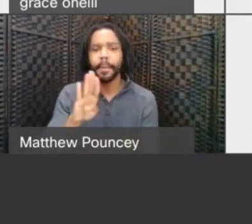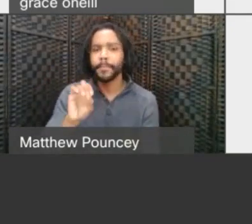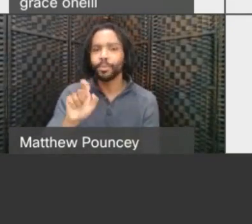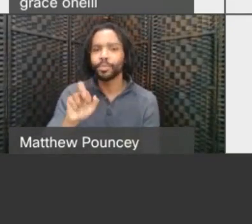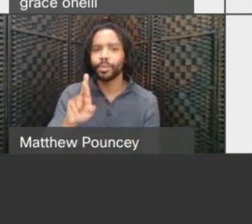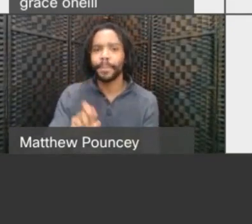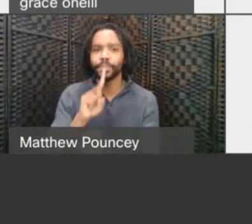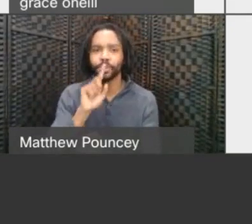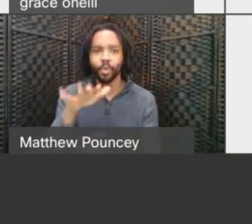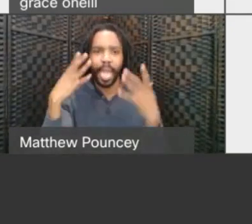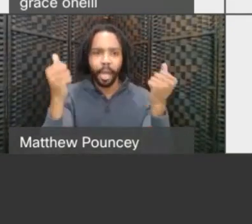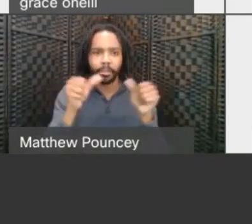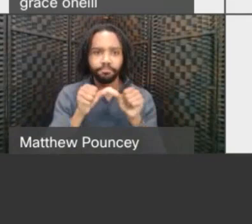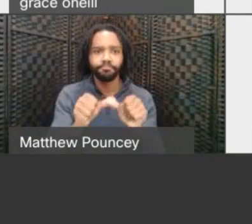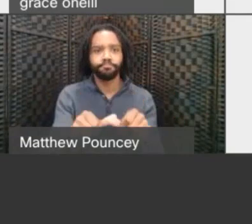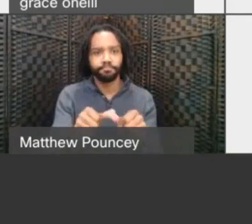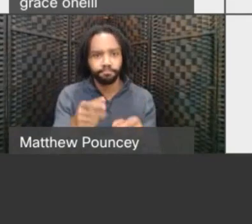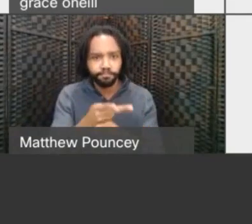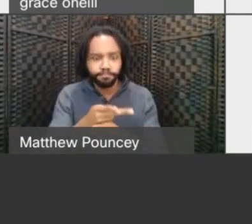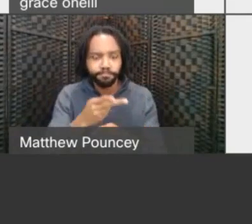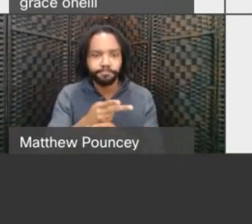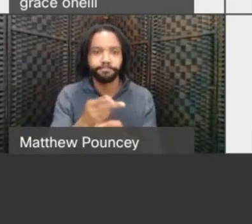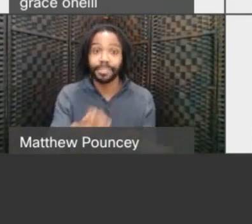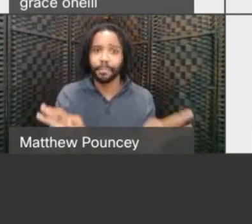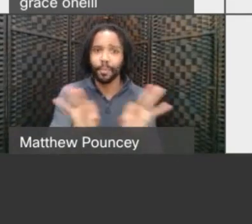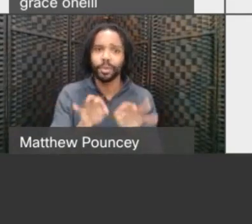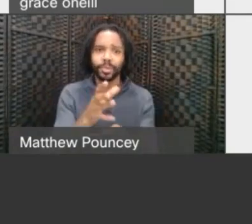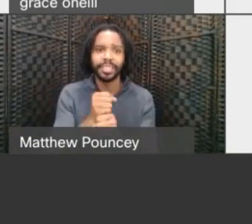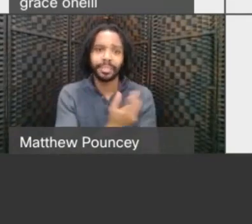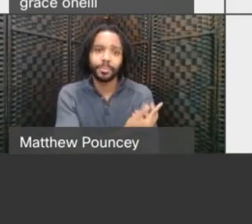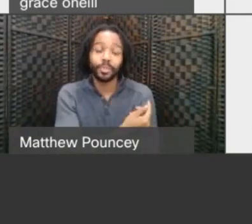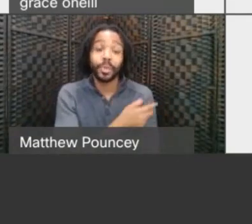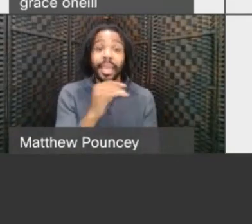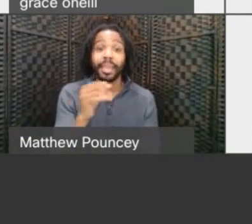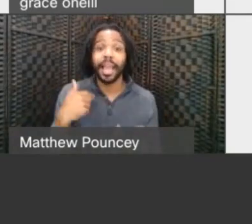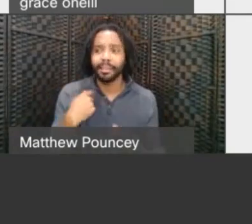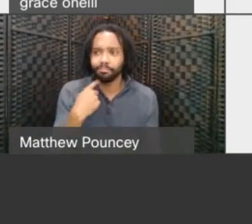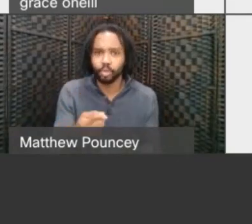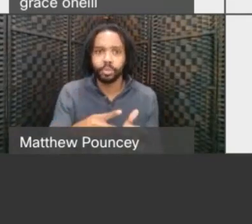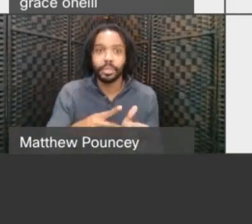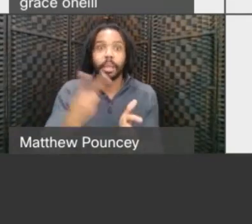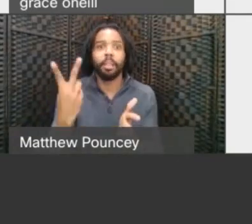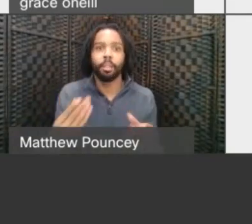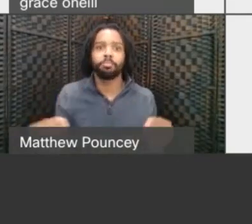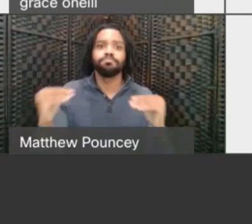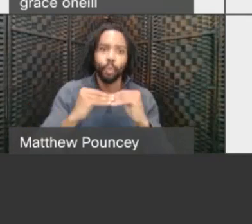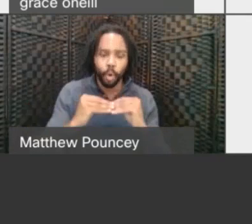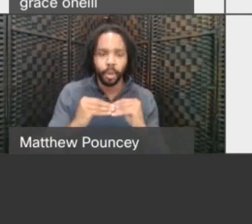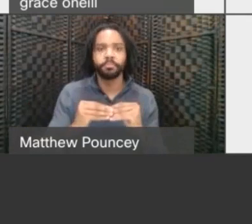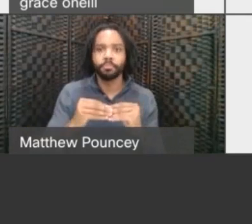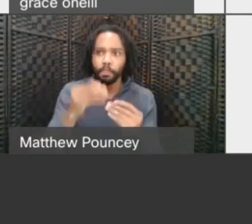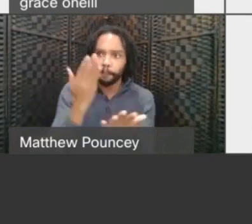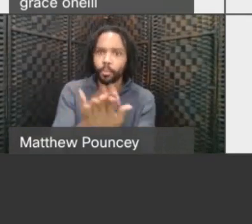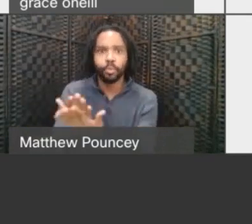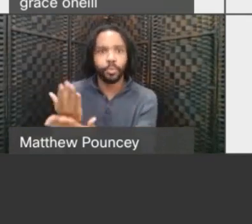it is essential that everyone get the booster. And as I say, we're going to redouble our efforts to make sure that those are being documented so that we can